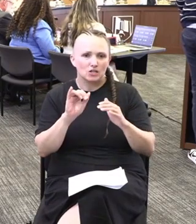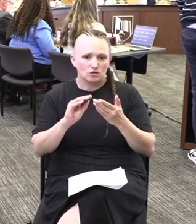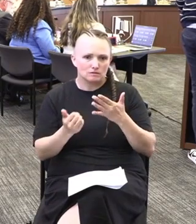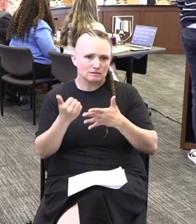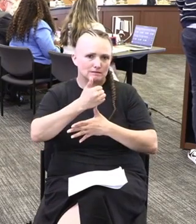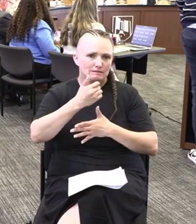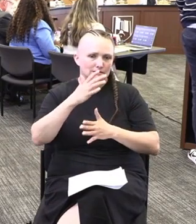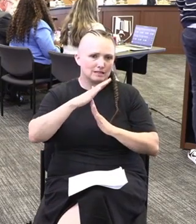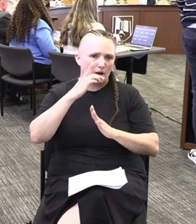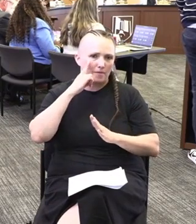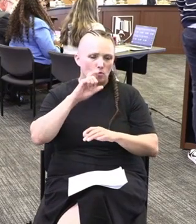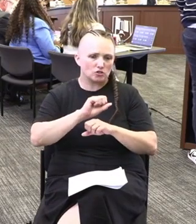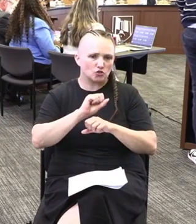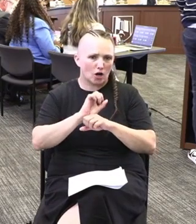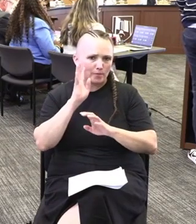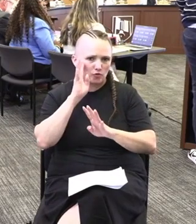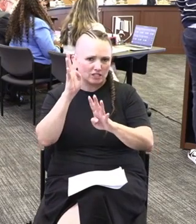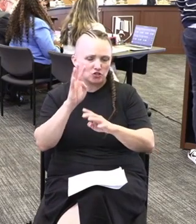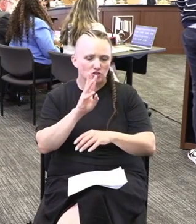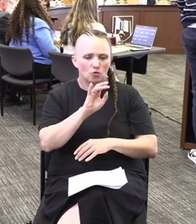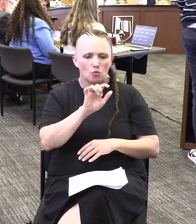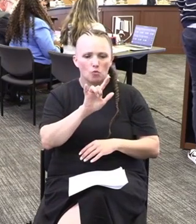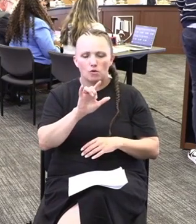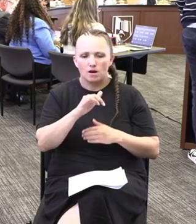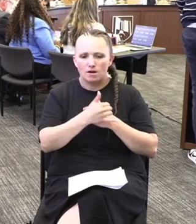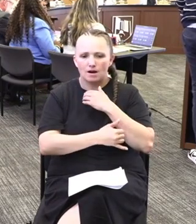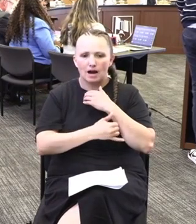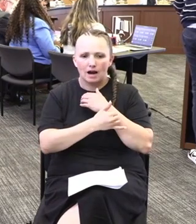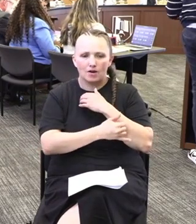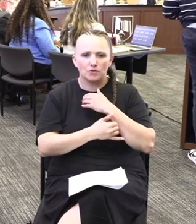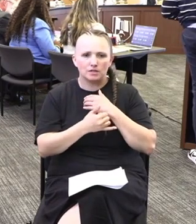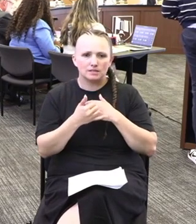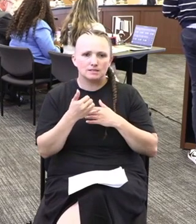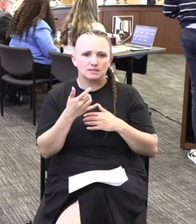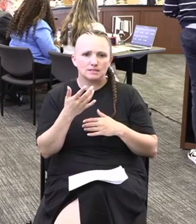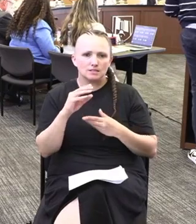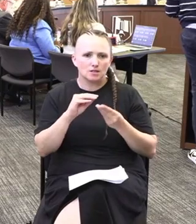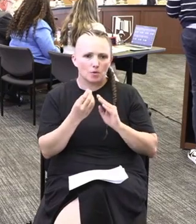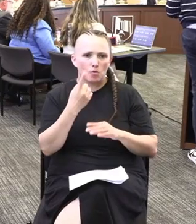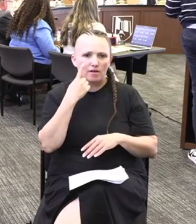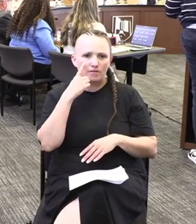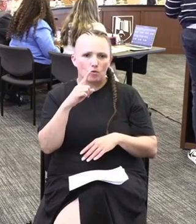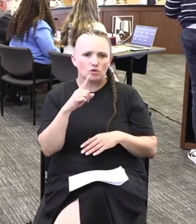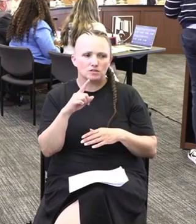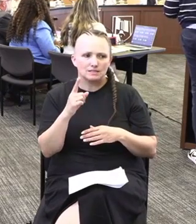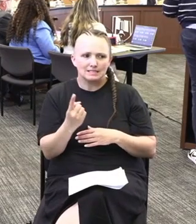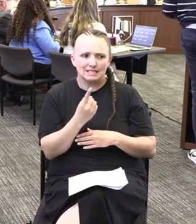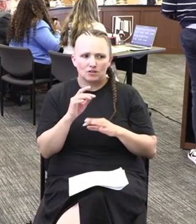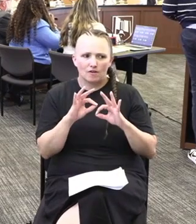Will County remains #1 in single-family homes being built.